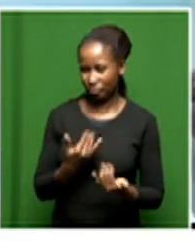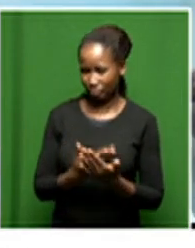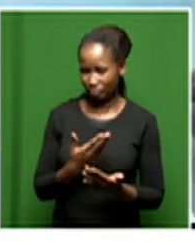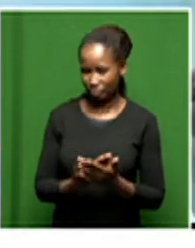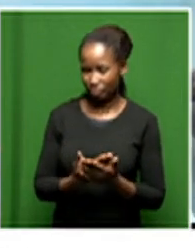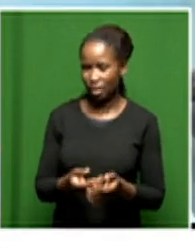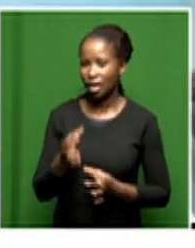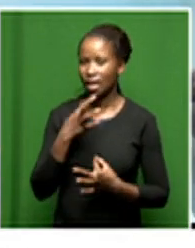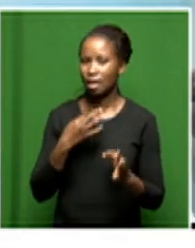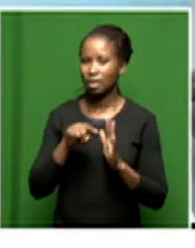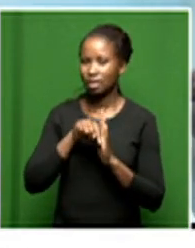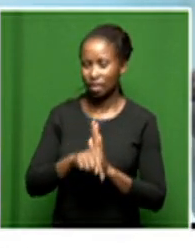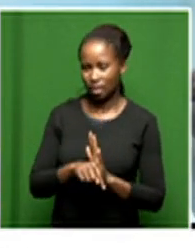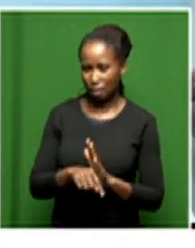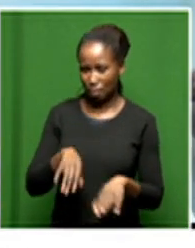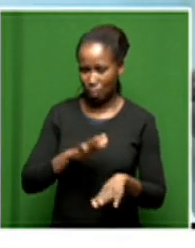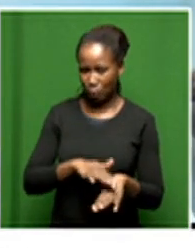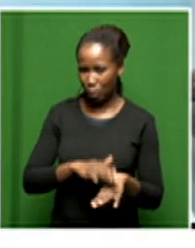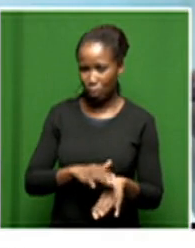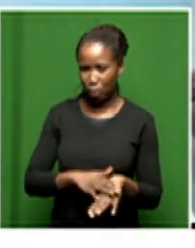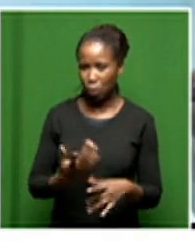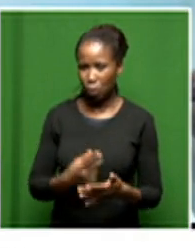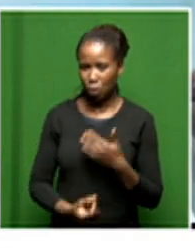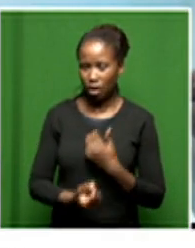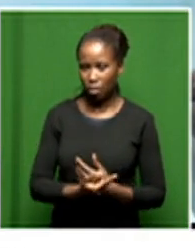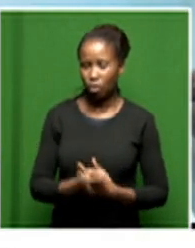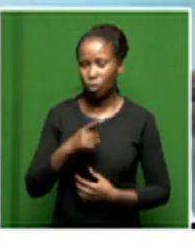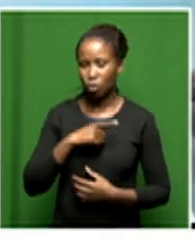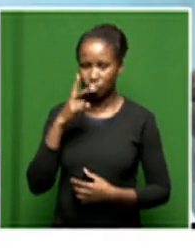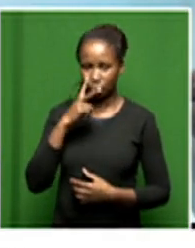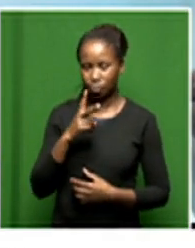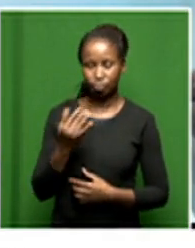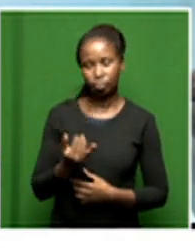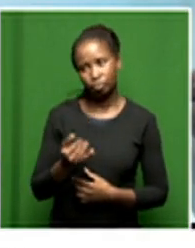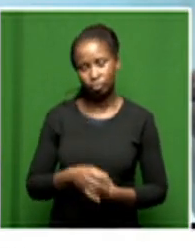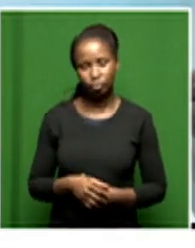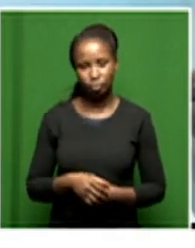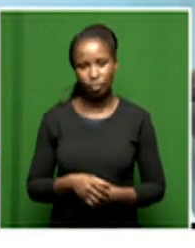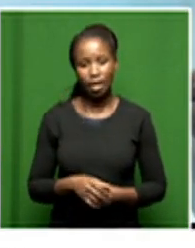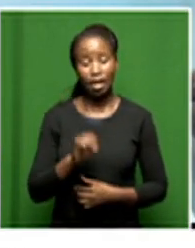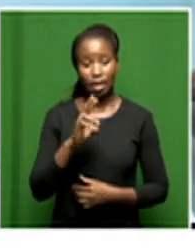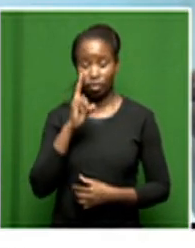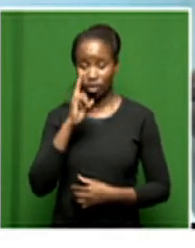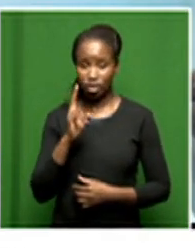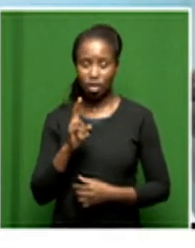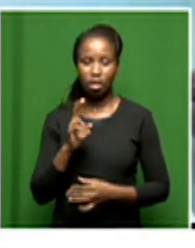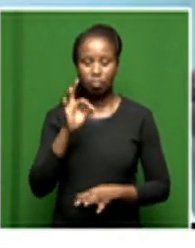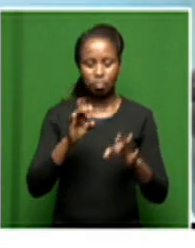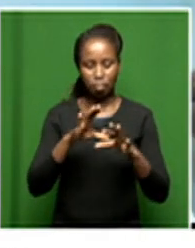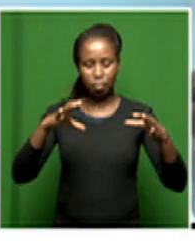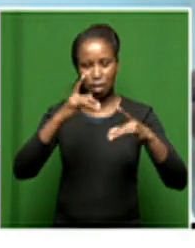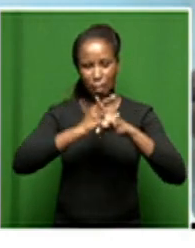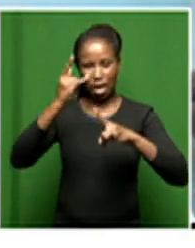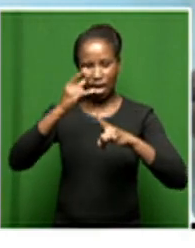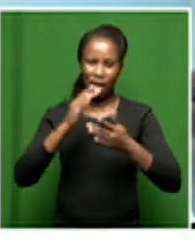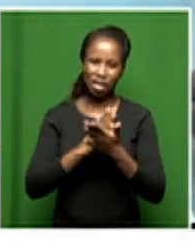the actual nitty-gritty of it, looking at perhaps, if you will, the big winners and losers, how